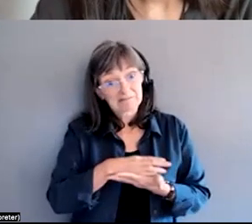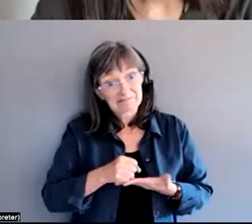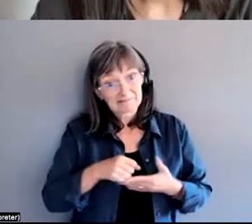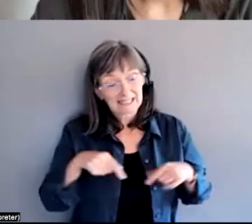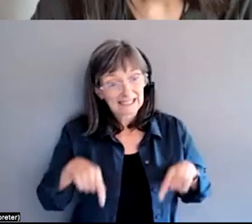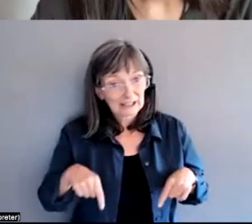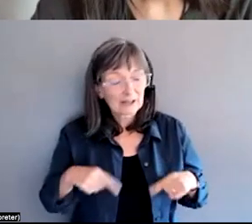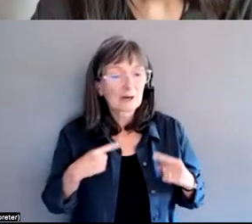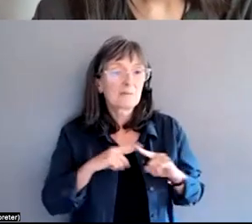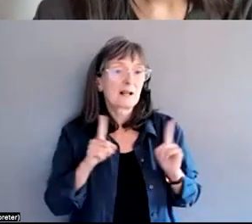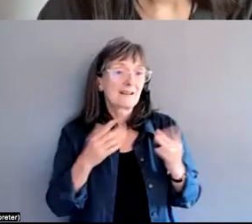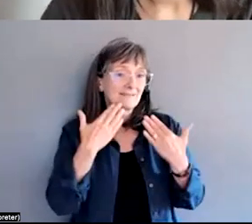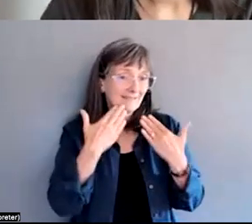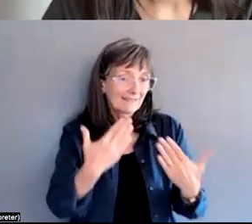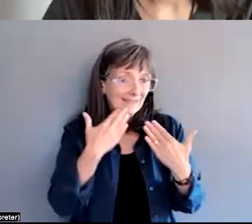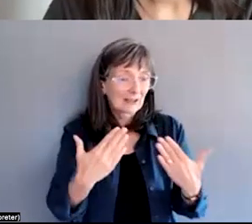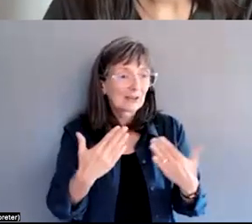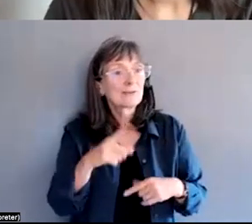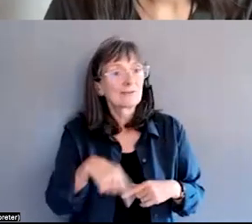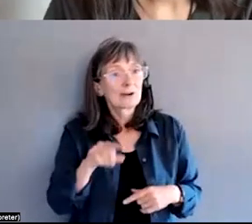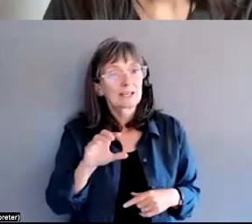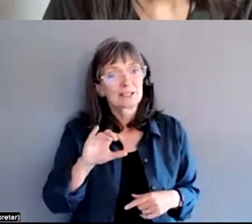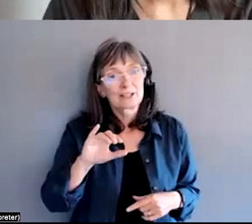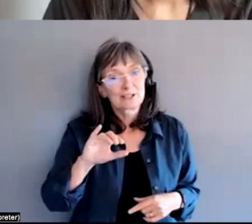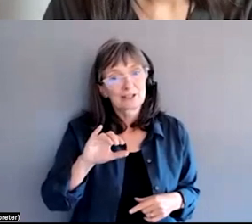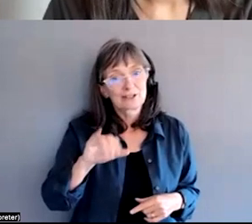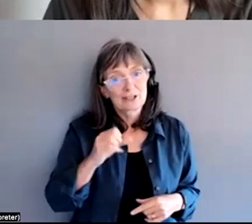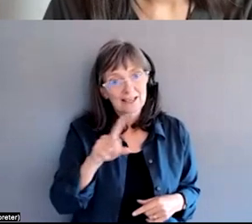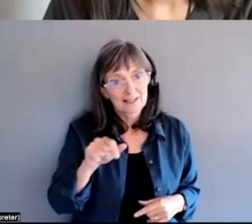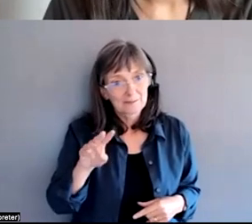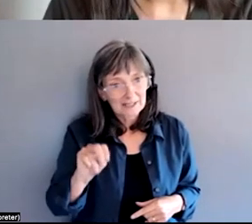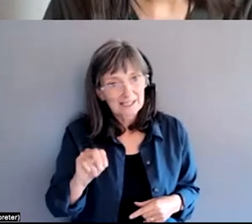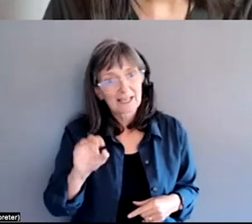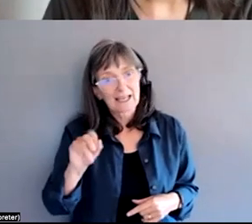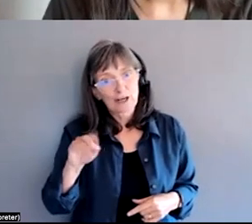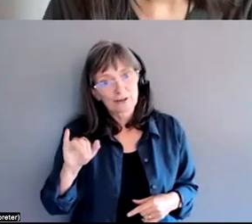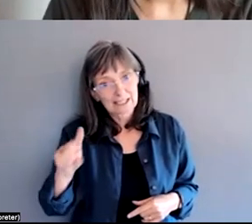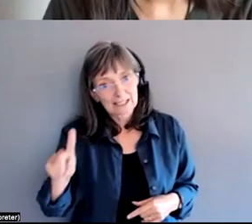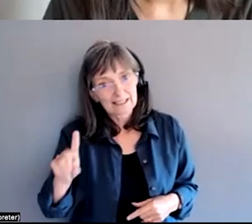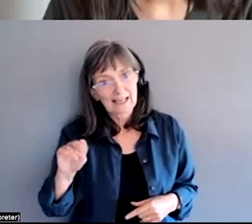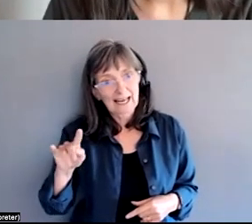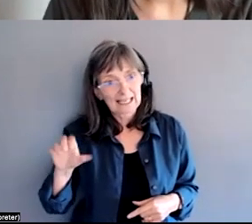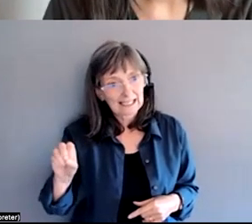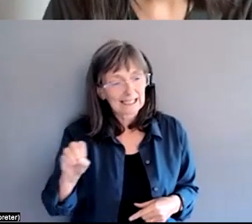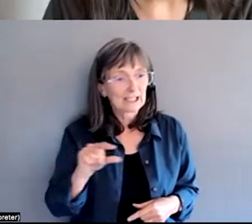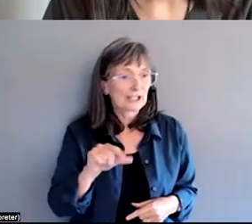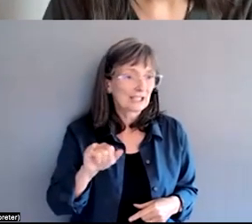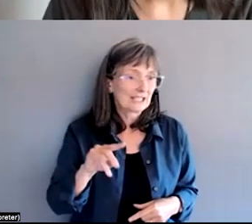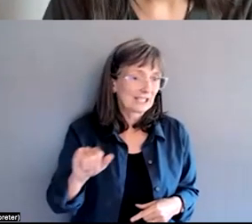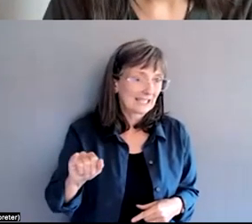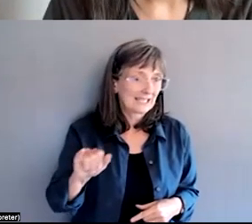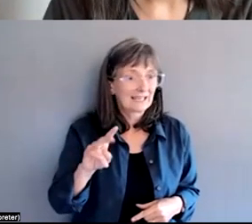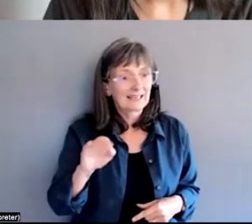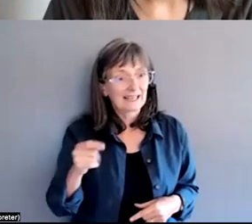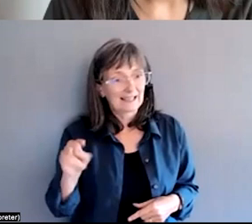my deepest thanks to Jasmine Welsh, Ingrid Paulson, Natalie Olson, Gigi Lau, and Nathan